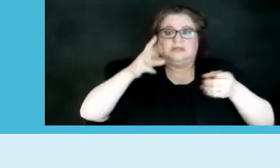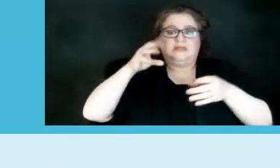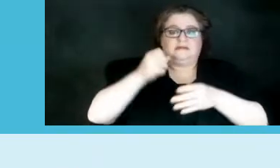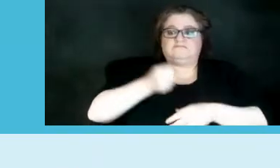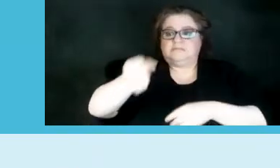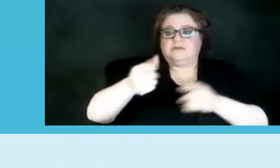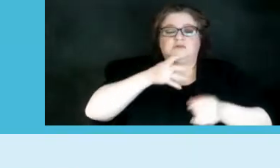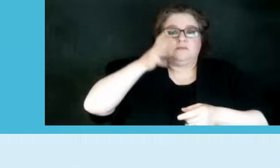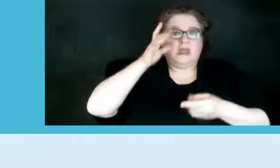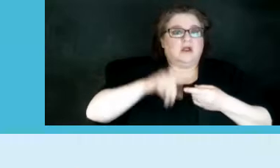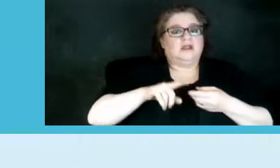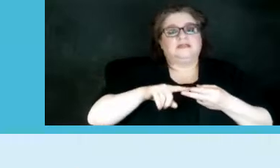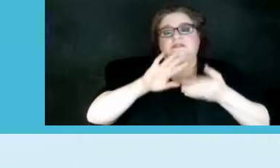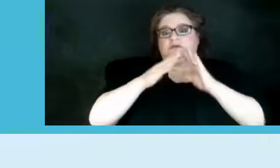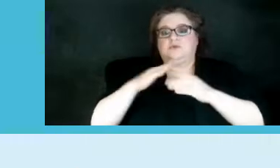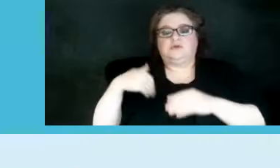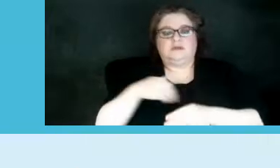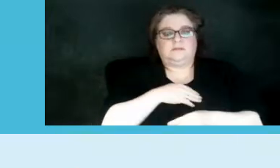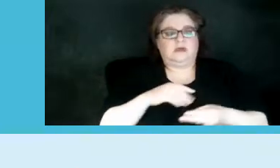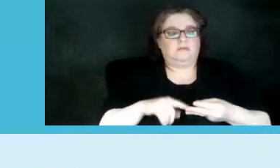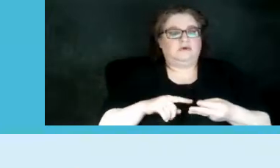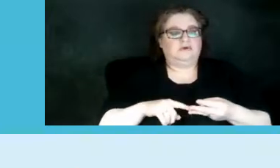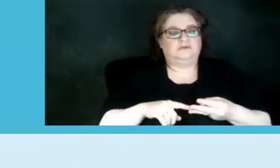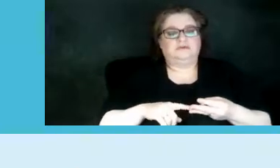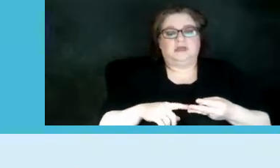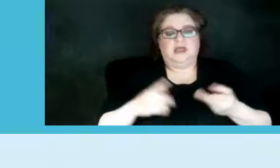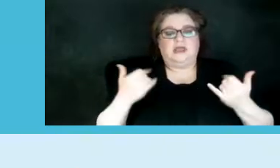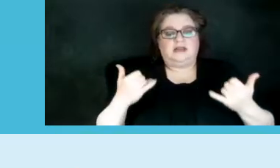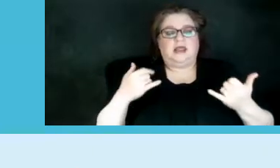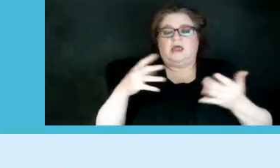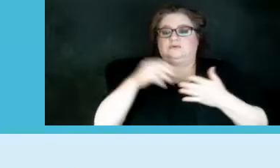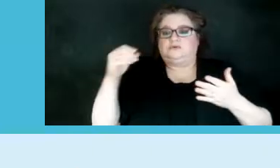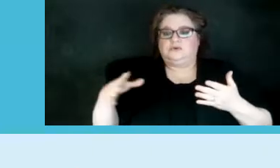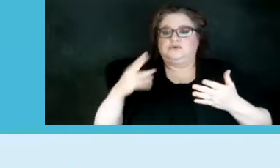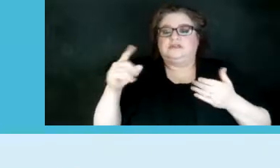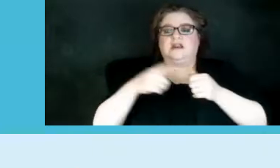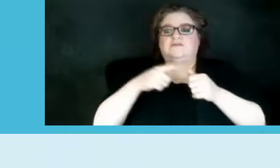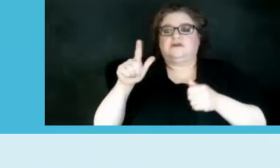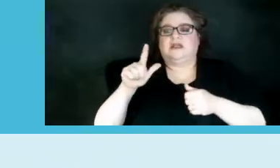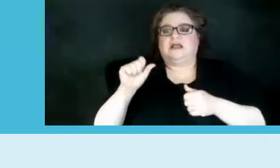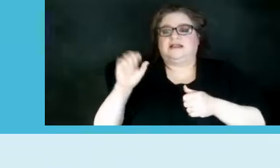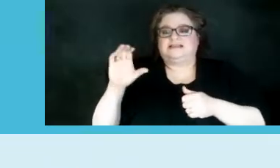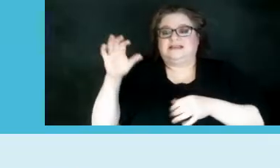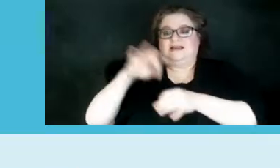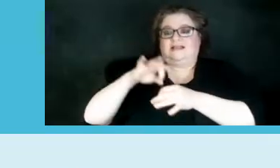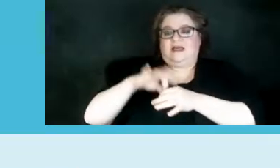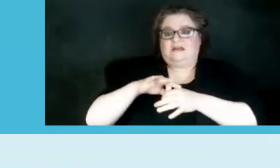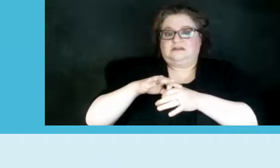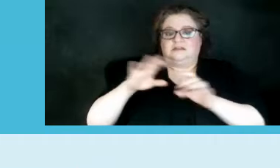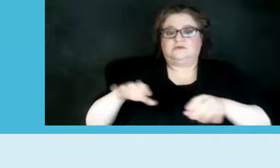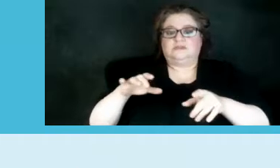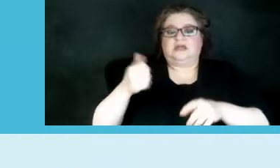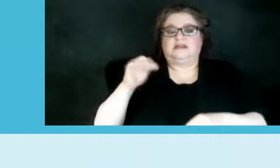members, teachers, school principals, and also now students. And our first LSC election was held